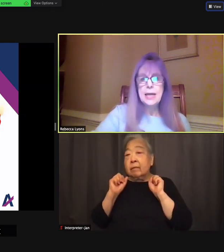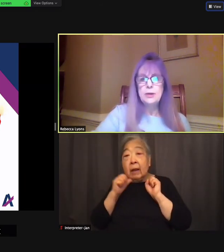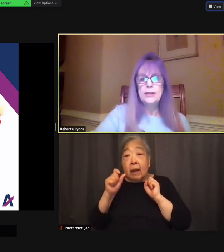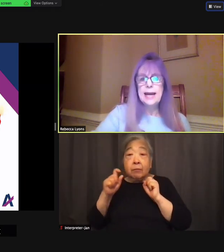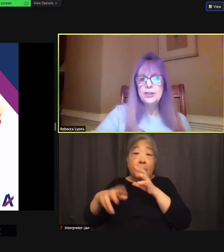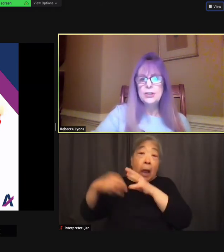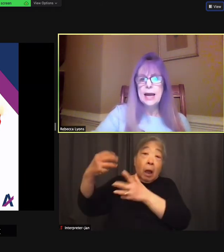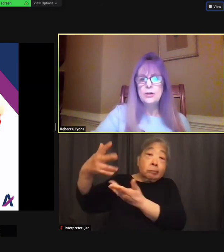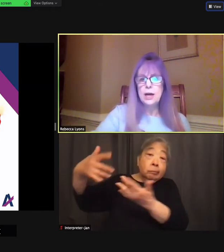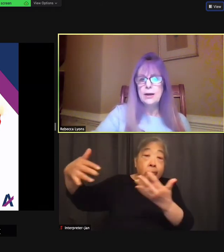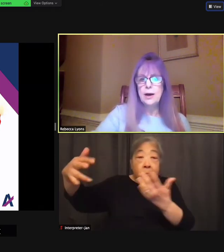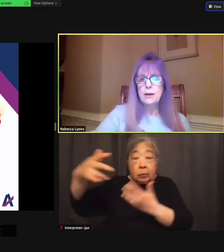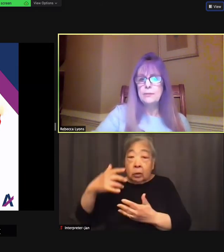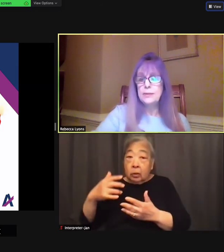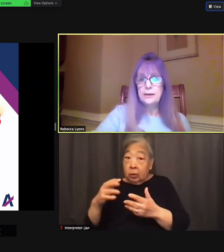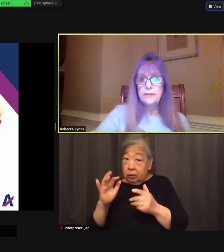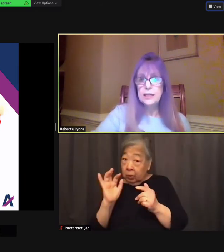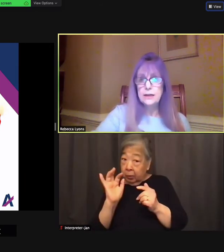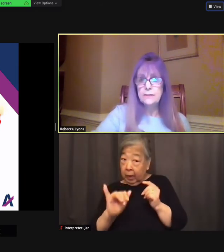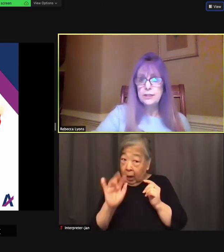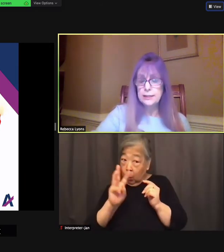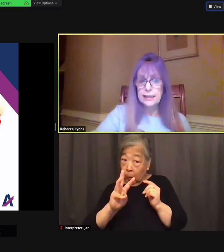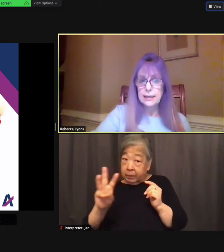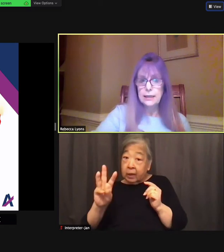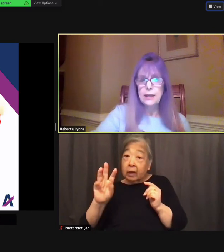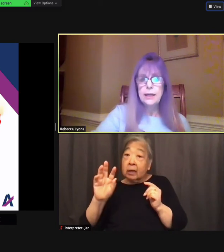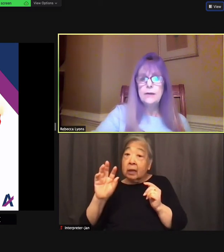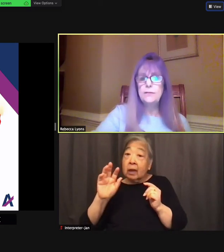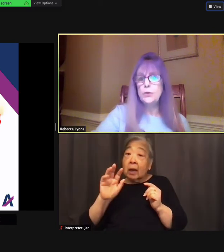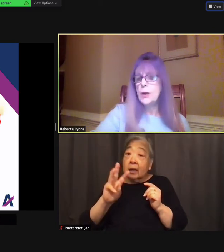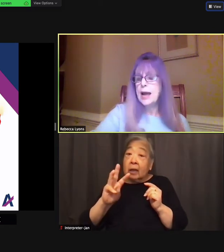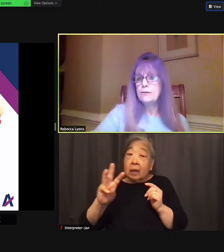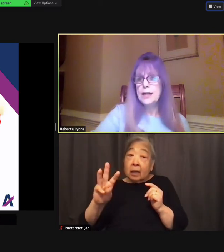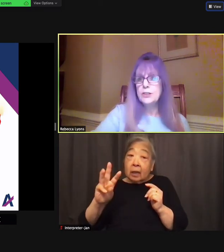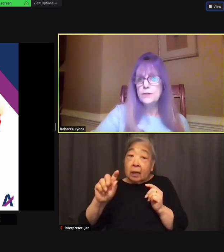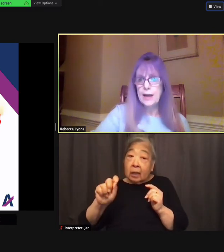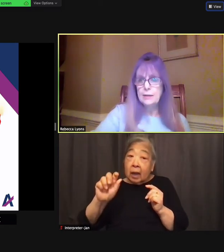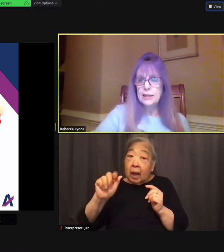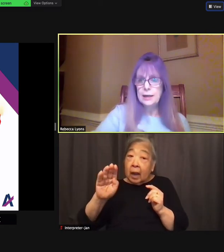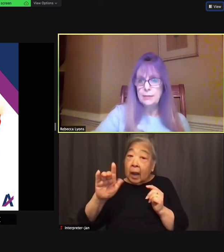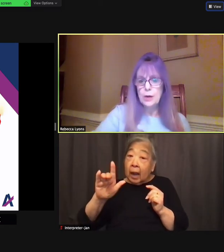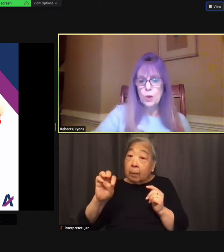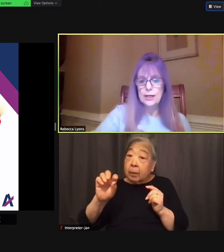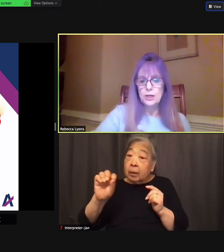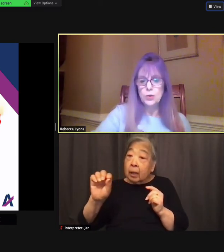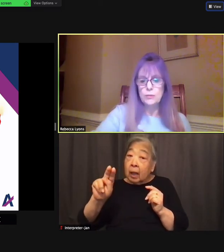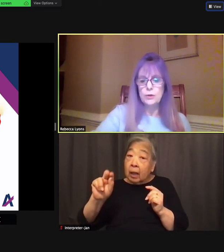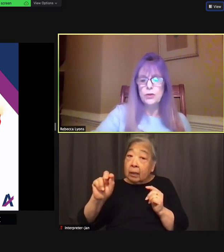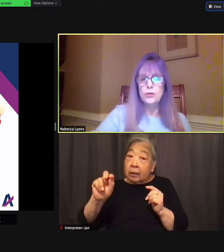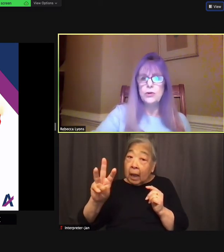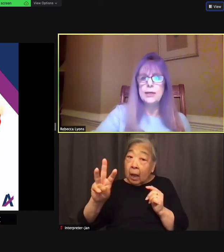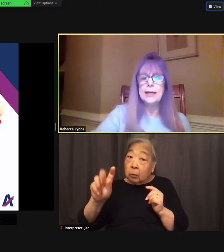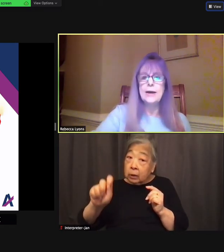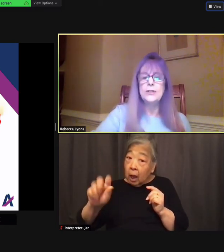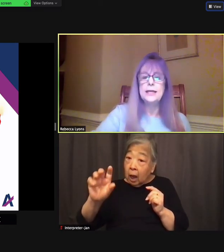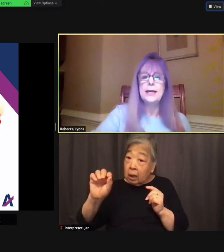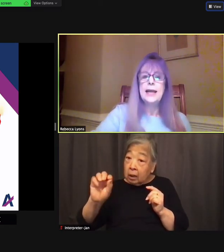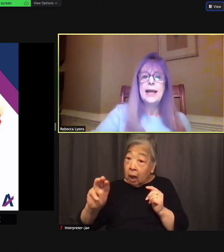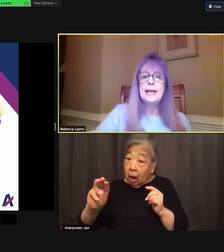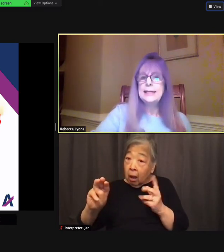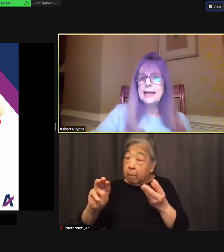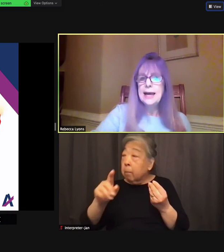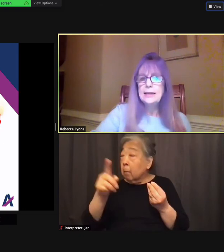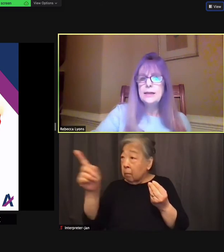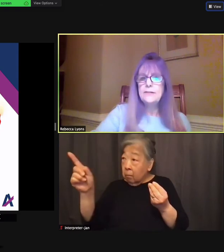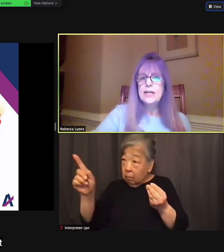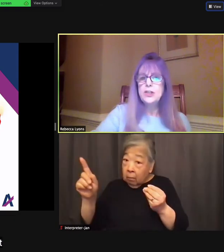the ABLE-now.com Give a Gift link if you have friends or family that may want to contribute to your account.